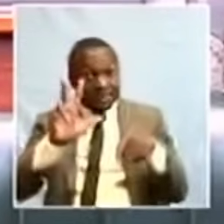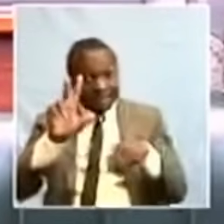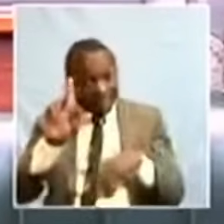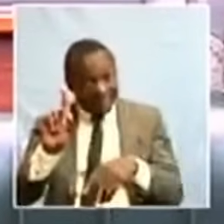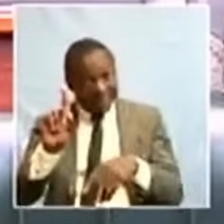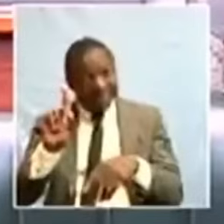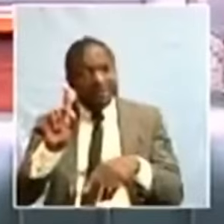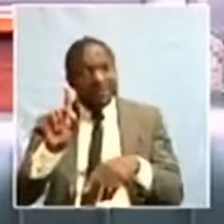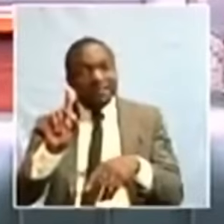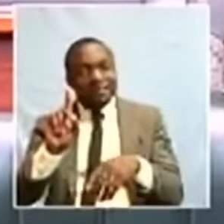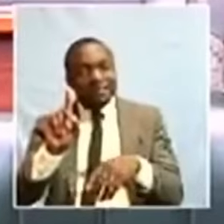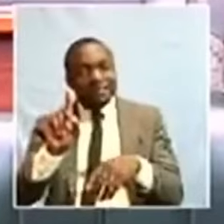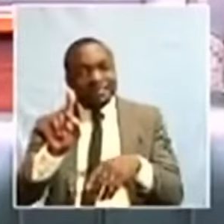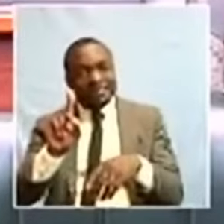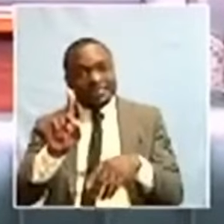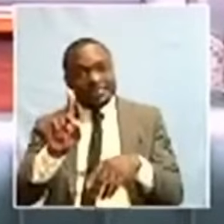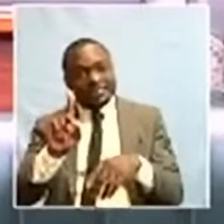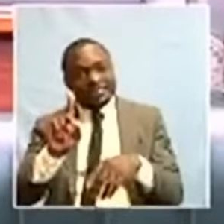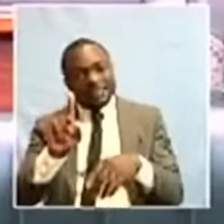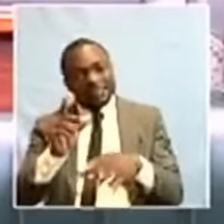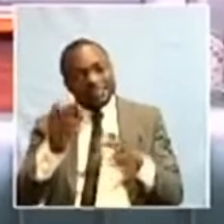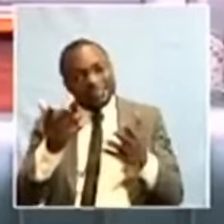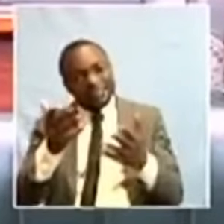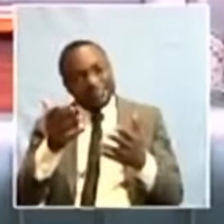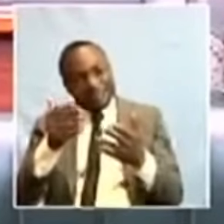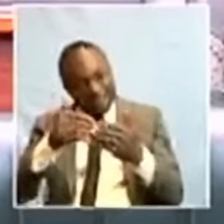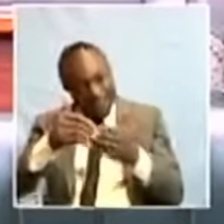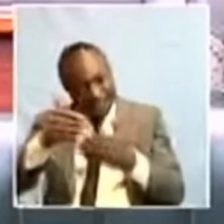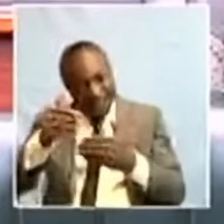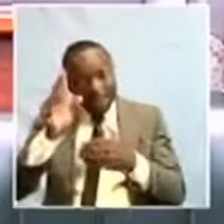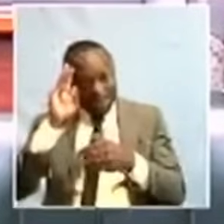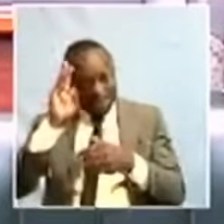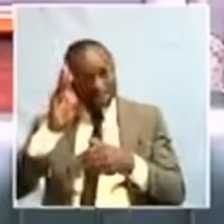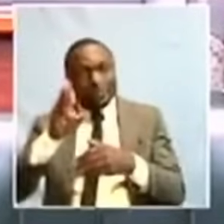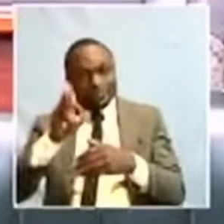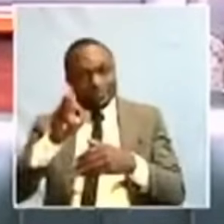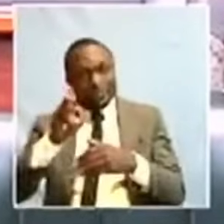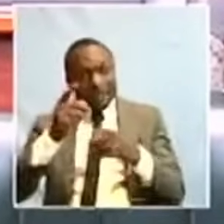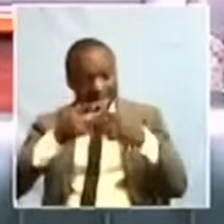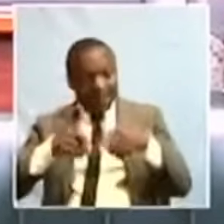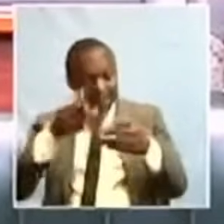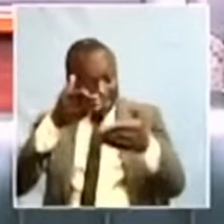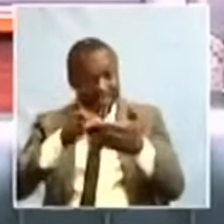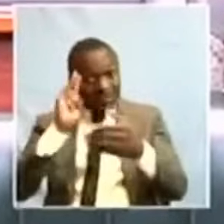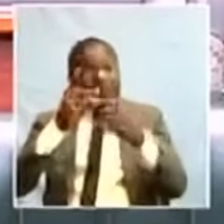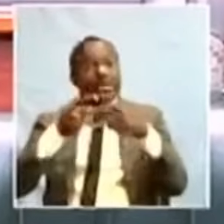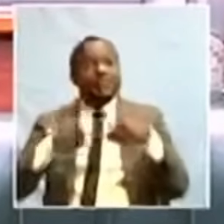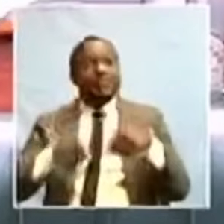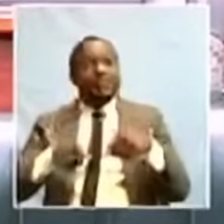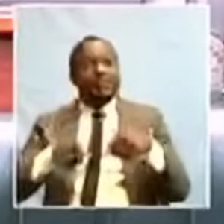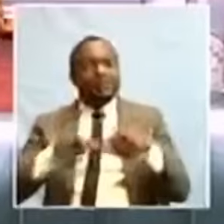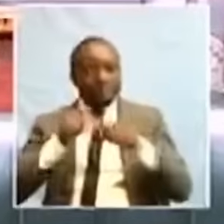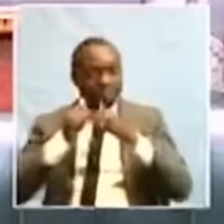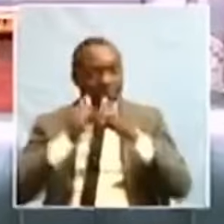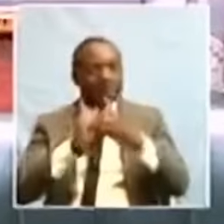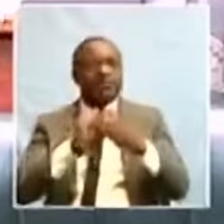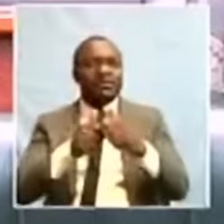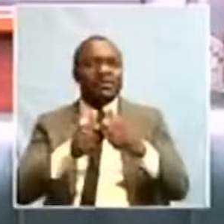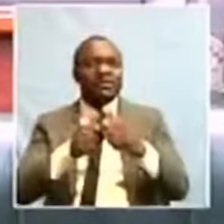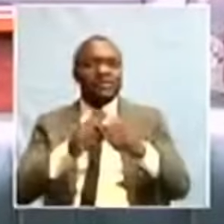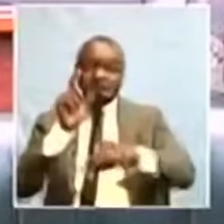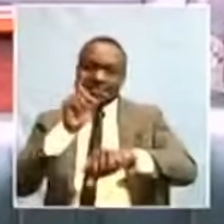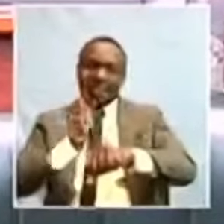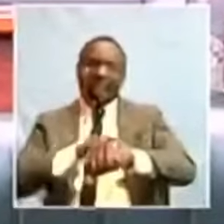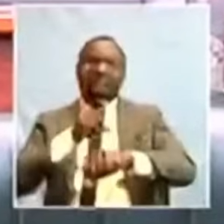a little further you will bear. But this will be done within the